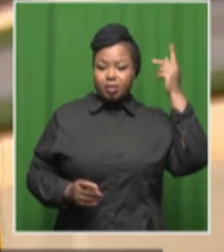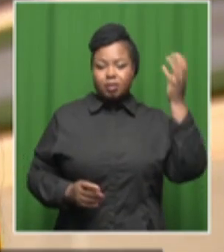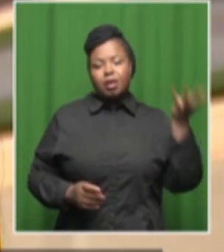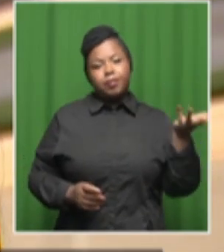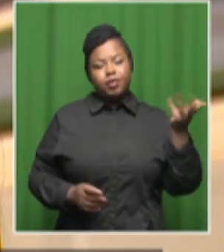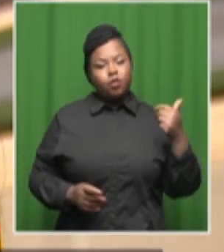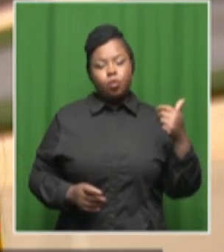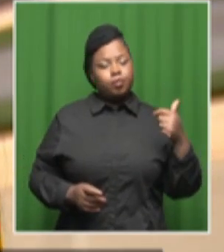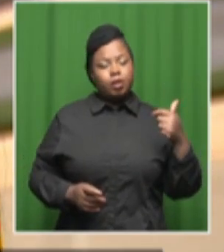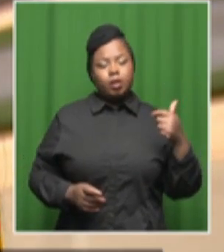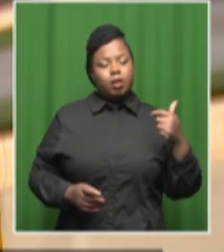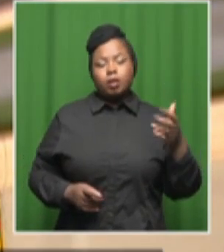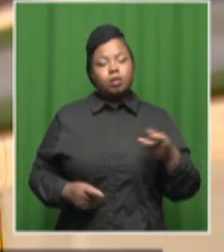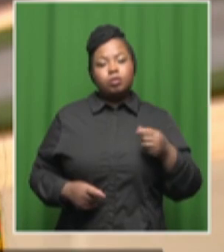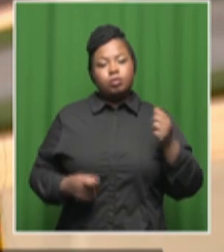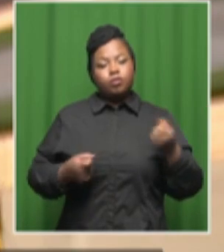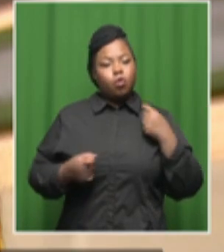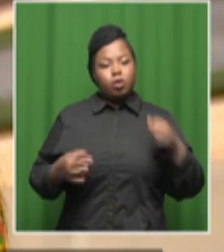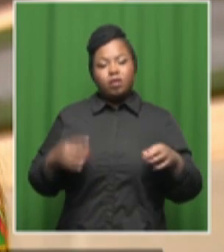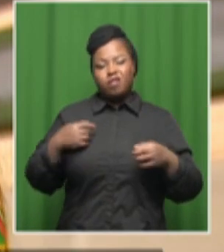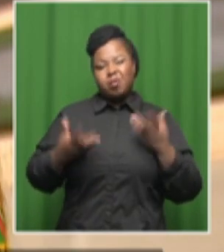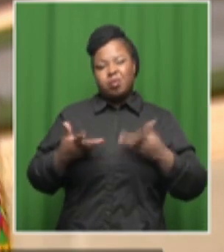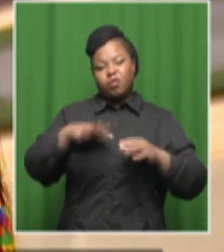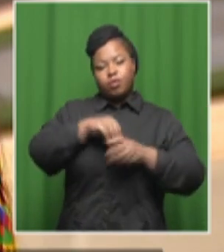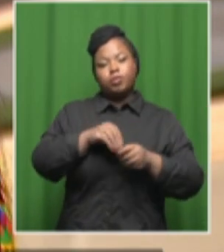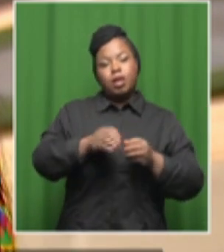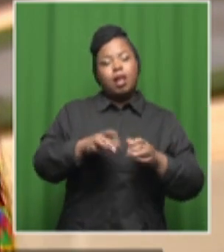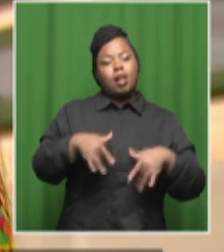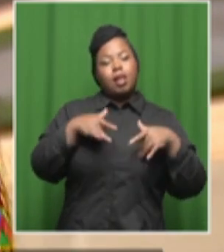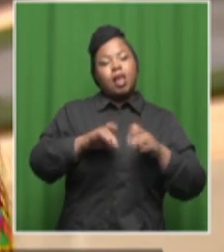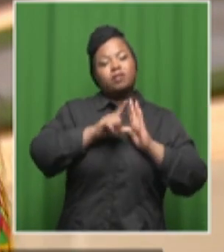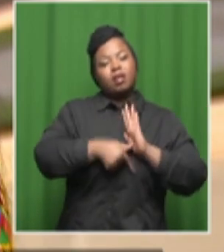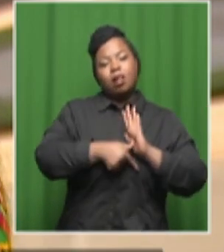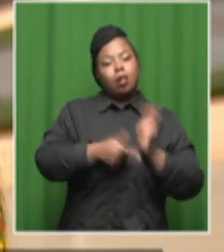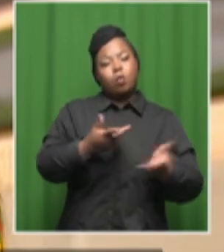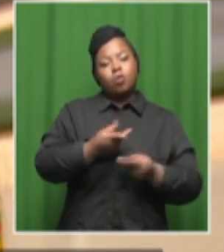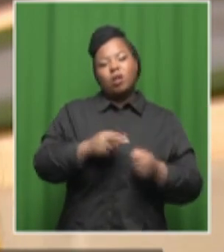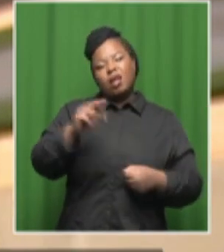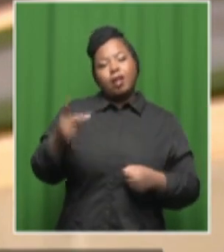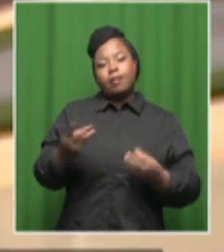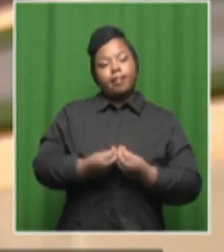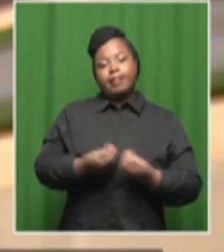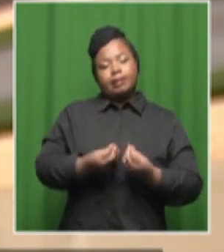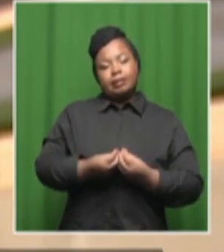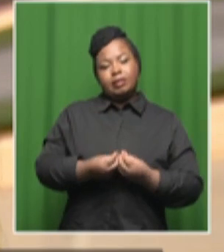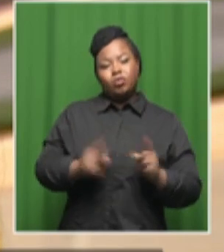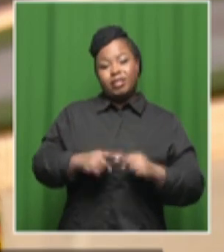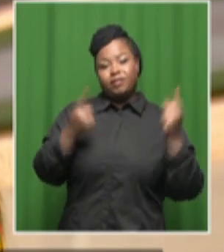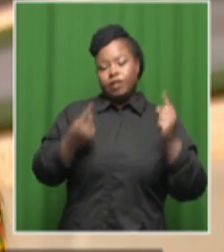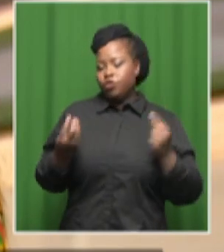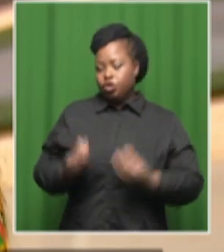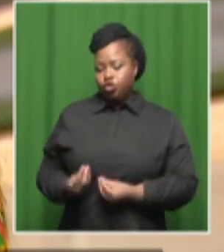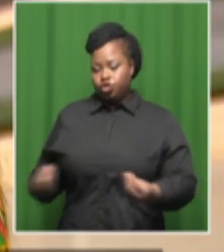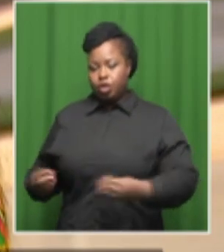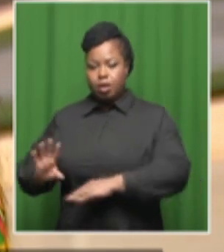I just wonder, if you're incorporating lifestyle elements, if we're incorporating, other issues along the value chain. Talk to us about the reality